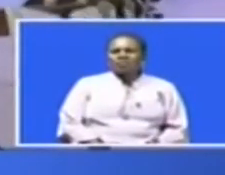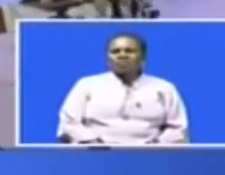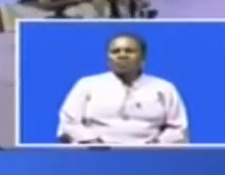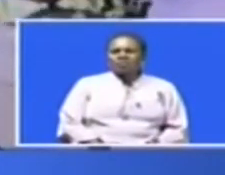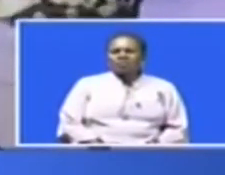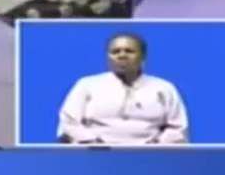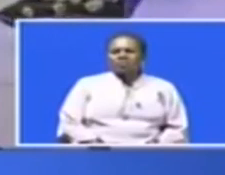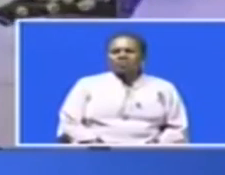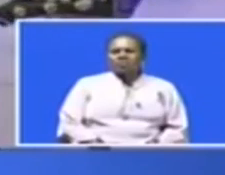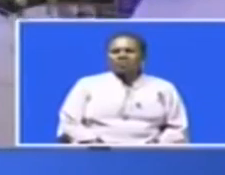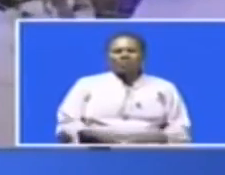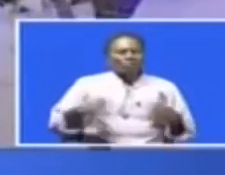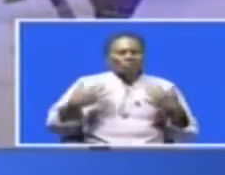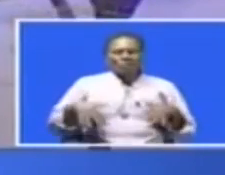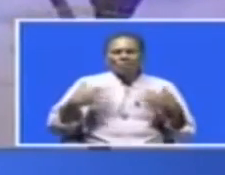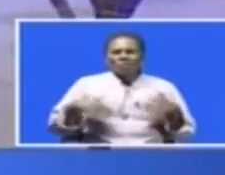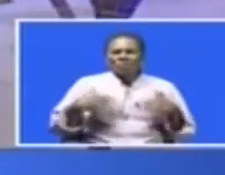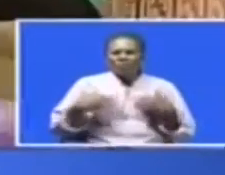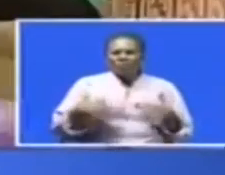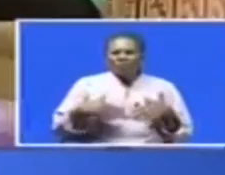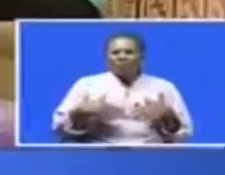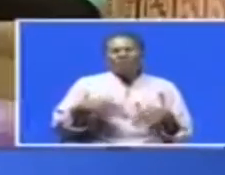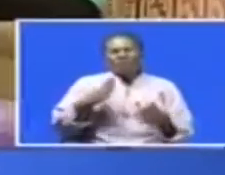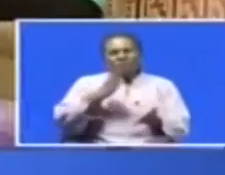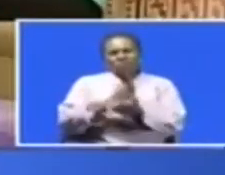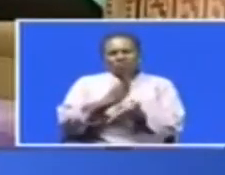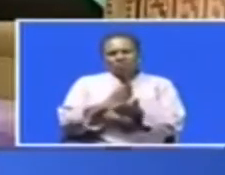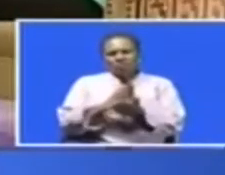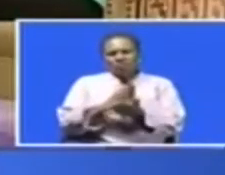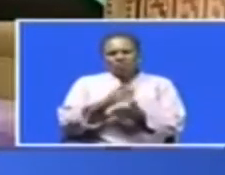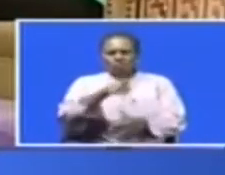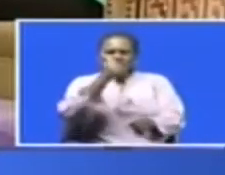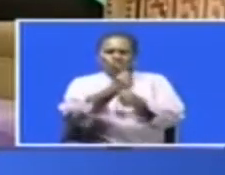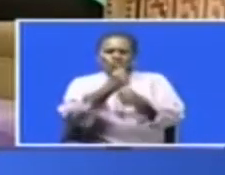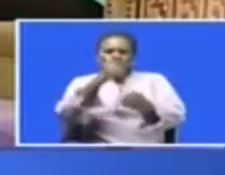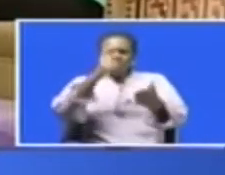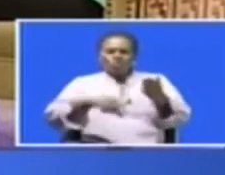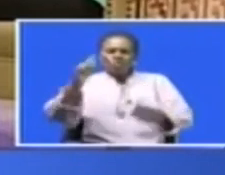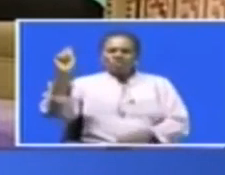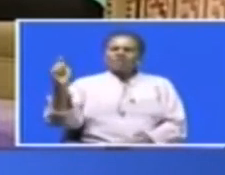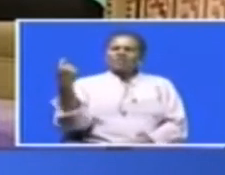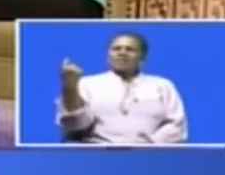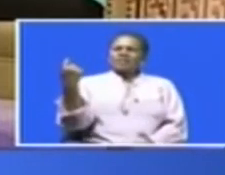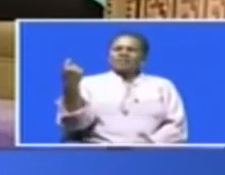Yeah, it's a great tool. It's a so bluesy tool. It is. So what exactly are you doing in Kenya? Maybe if you can tell us.